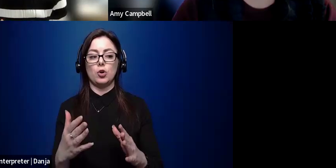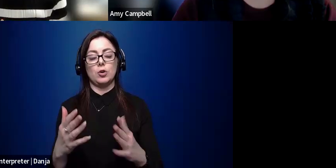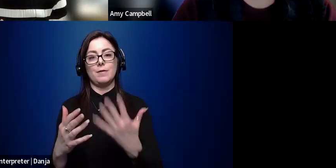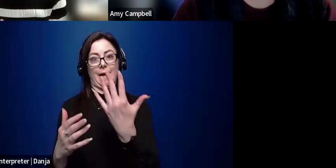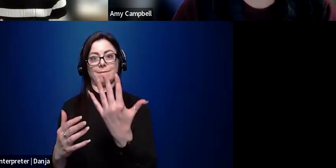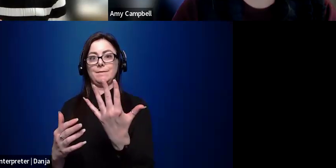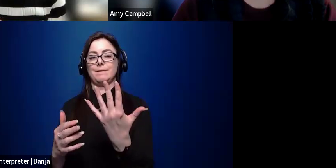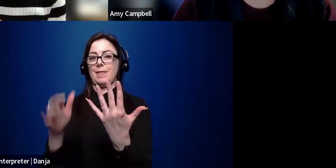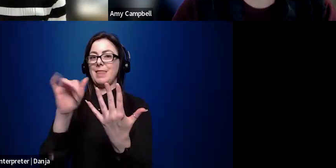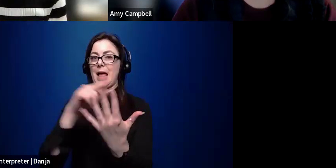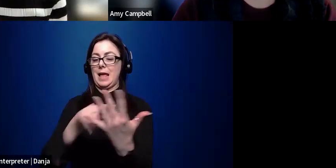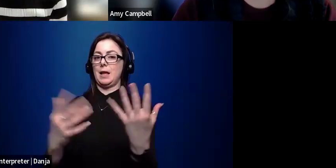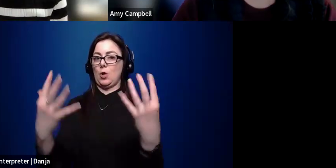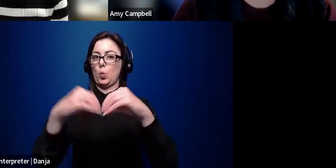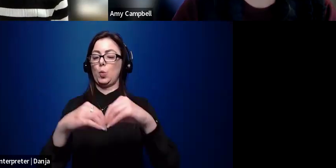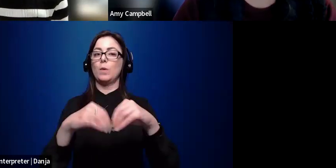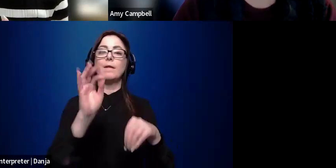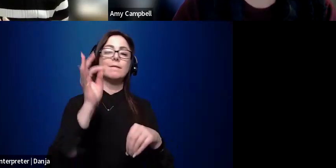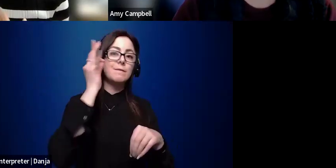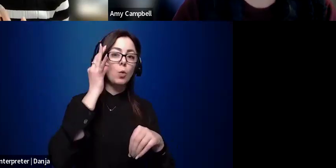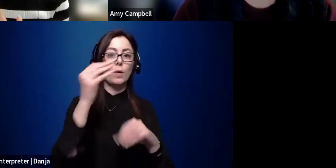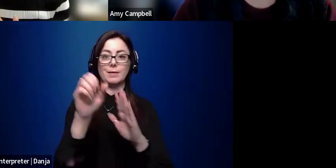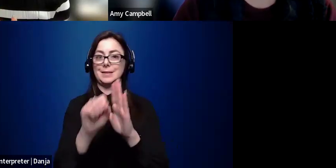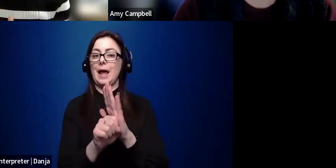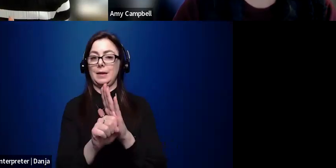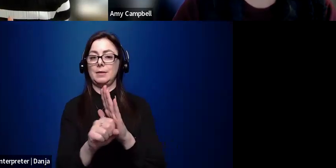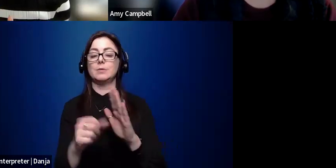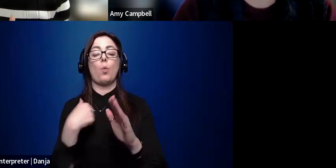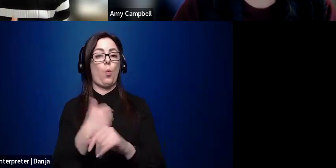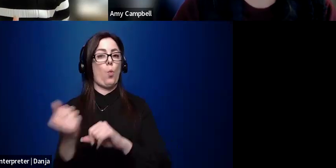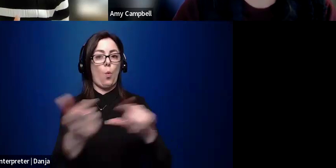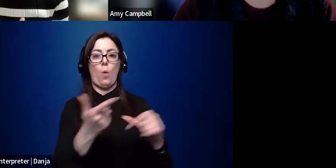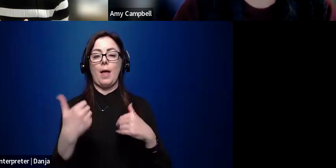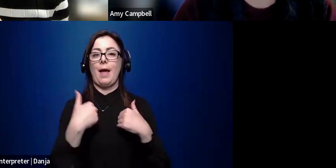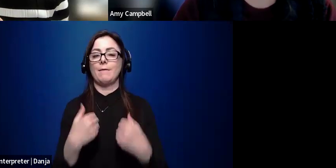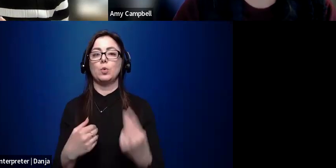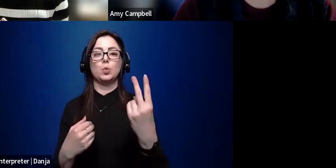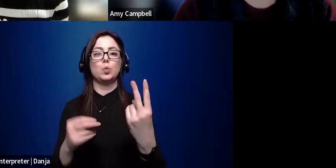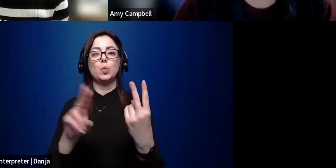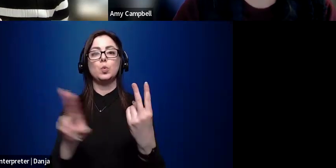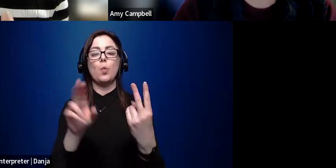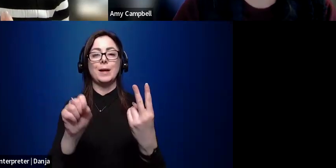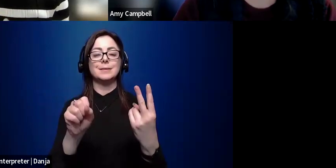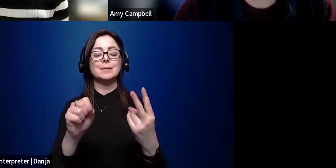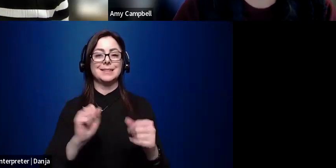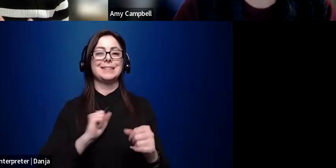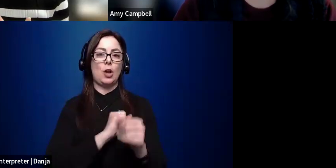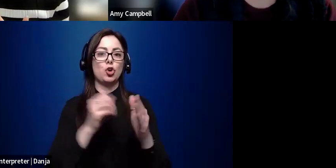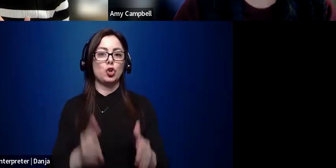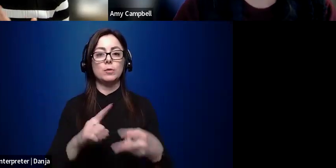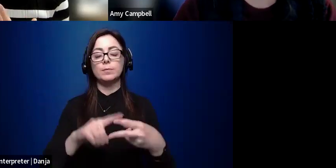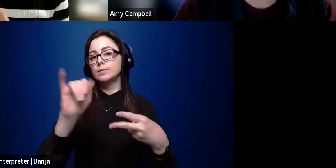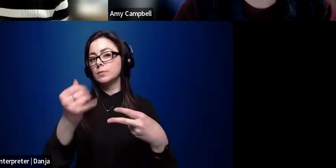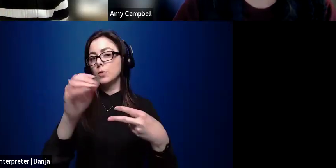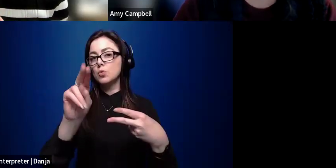between both the federal level and the state level. So we all have 2 U.S. senators, and in Iowa, that would be Joni Ernst and